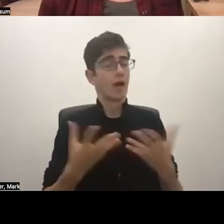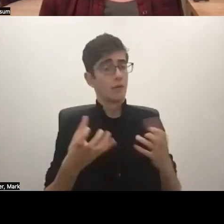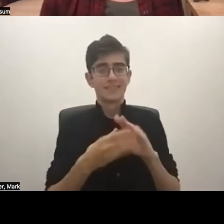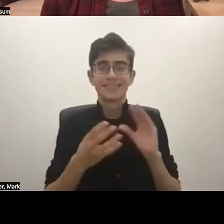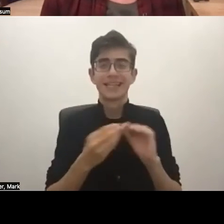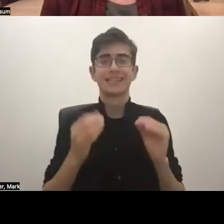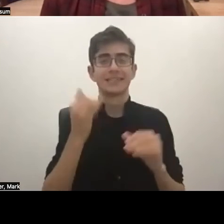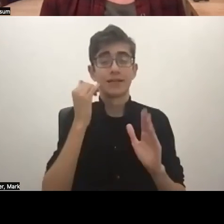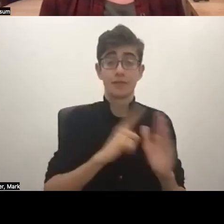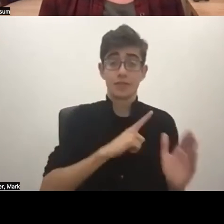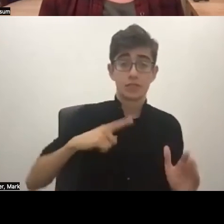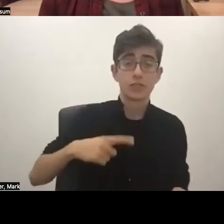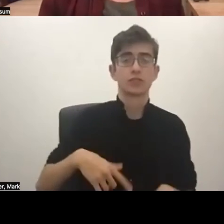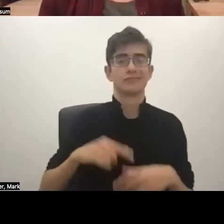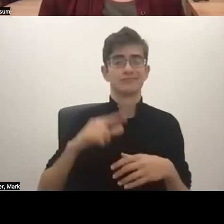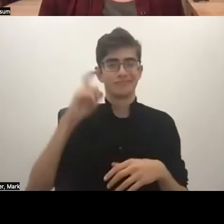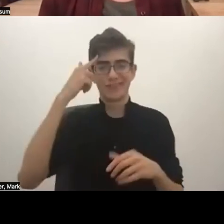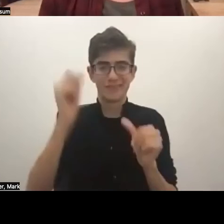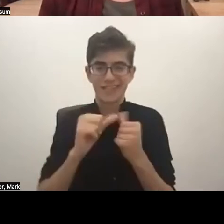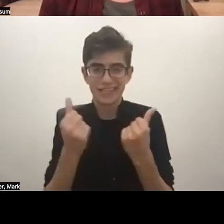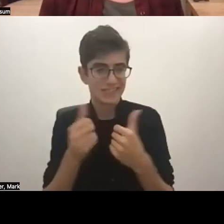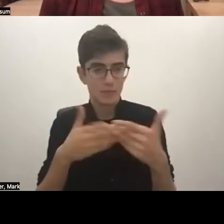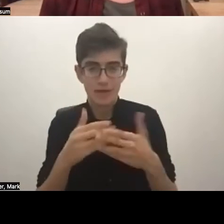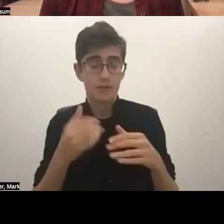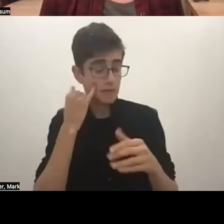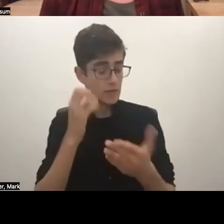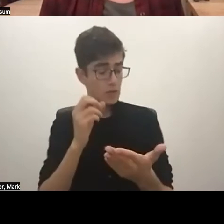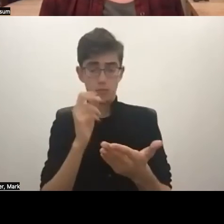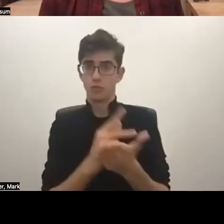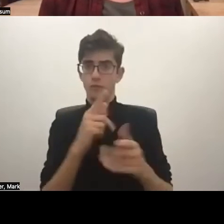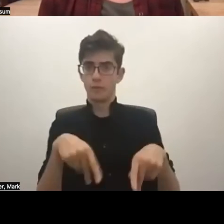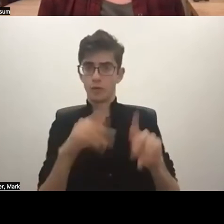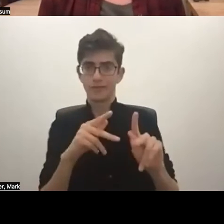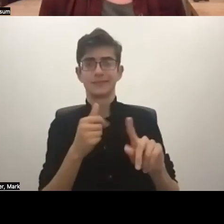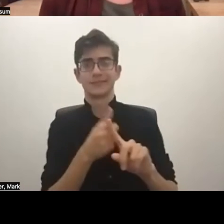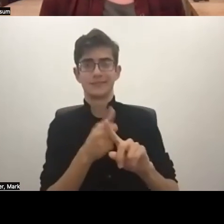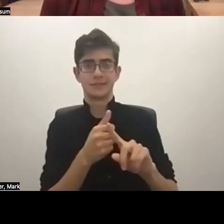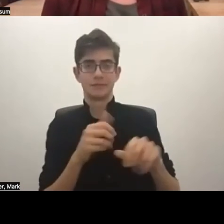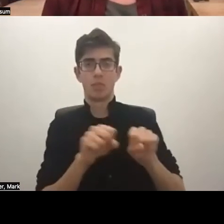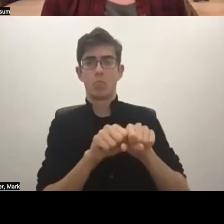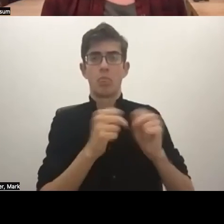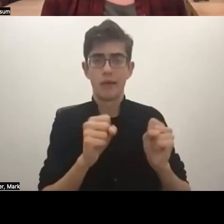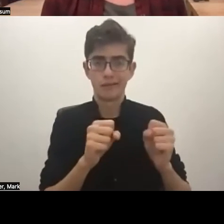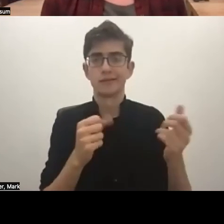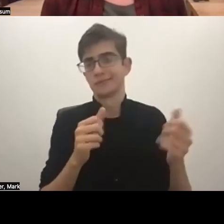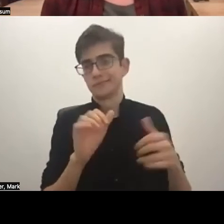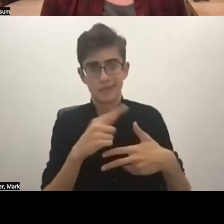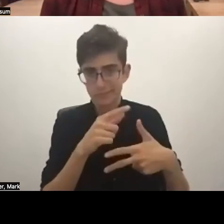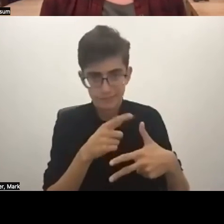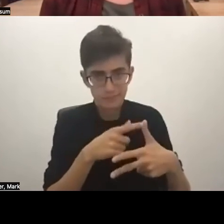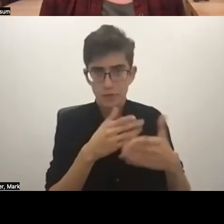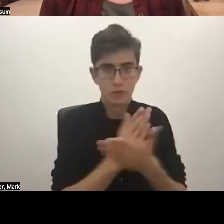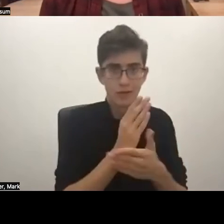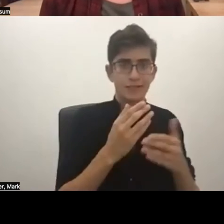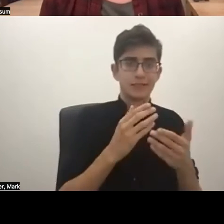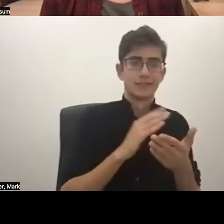DEC or government agency, approves a permit or passes a law that infringes upon a right to clean air, clean water, and a healthful